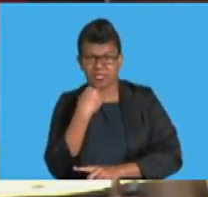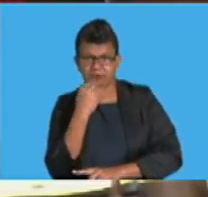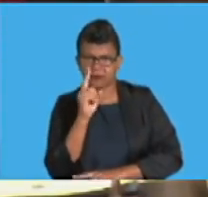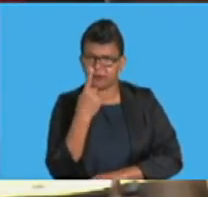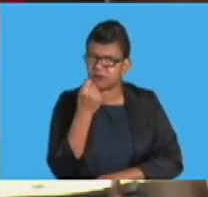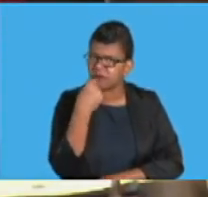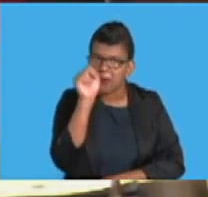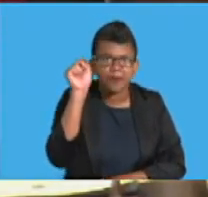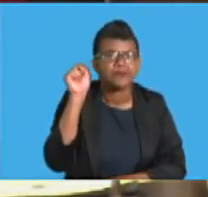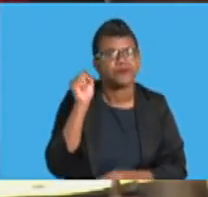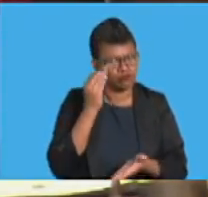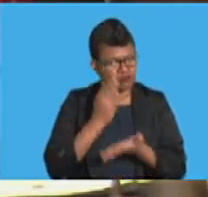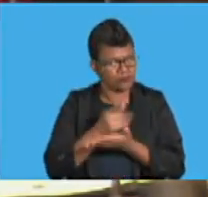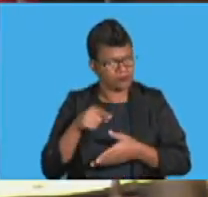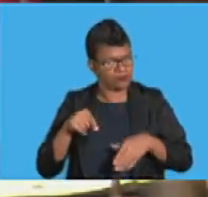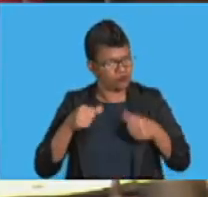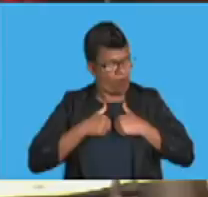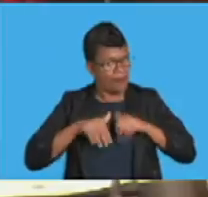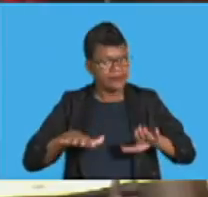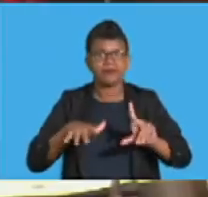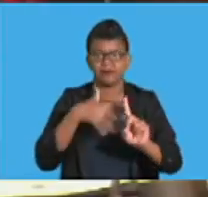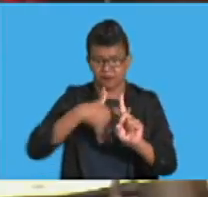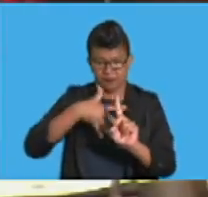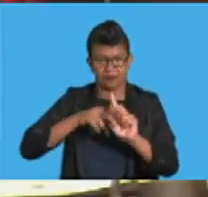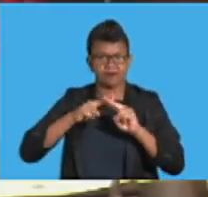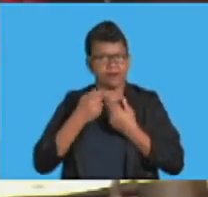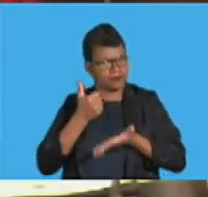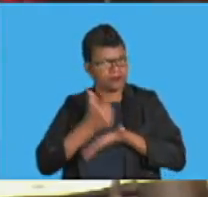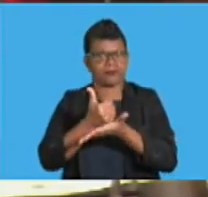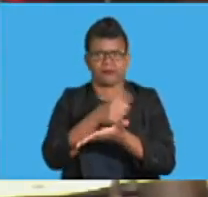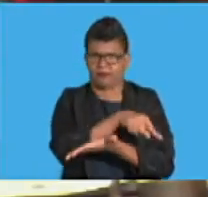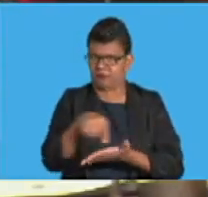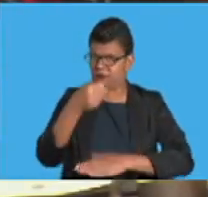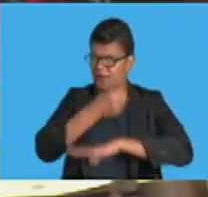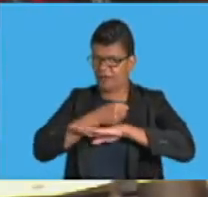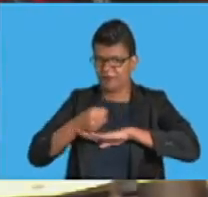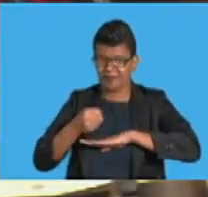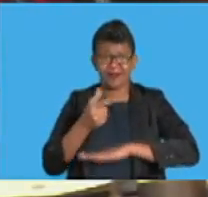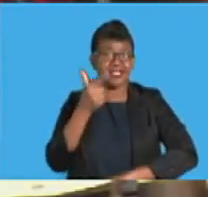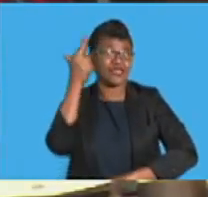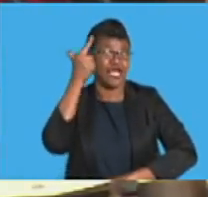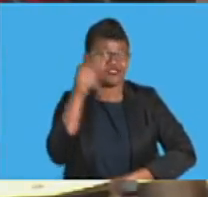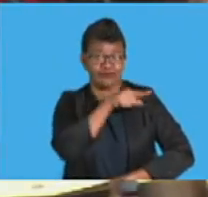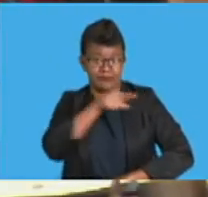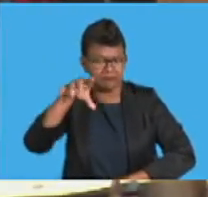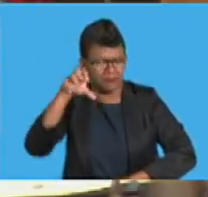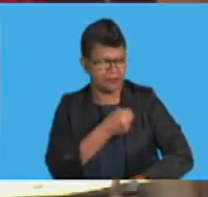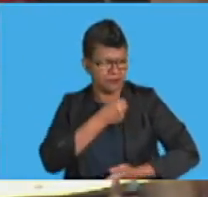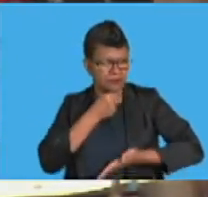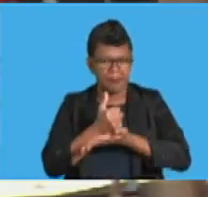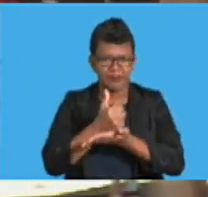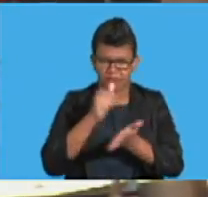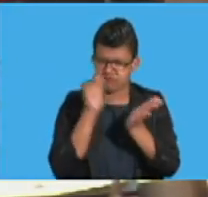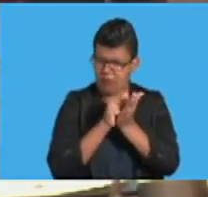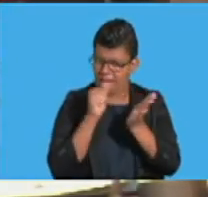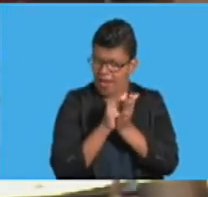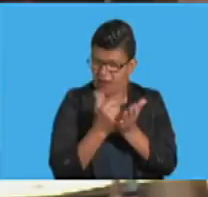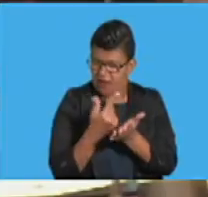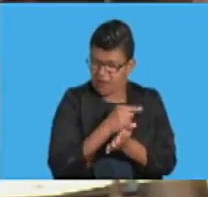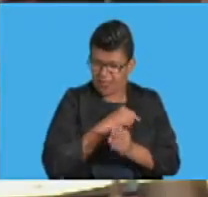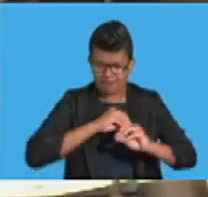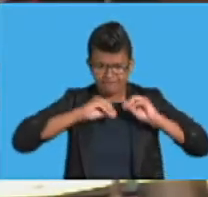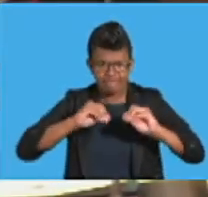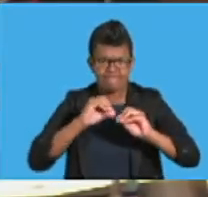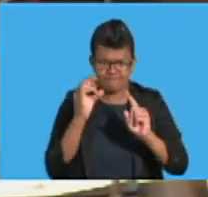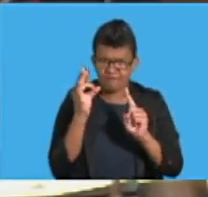firmly behind these commitments of my government. Madam Speaker, our teachers need to be better supported, particularly in terms of English and Maths through